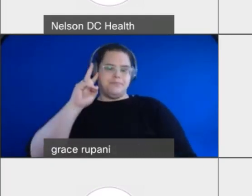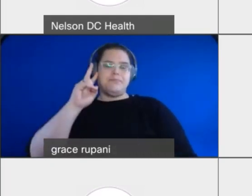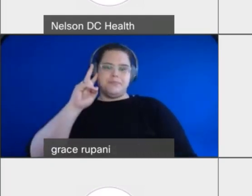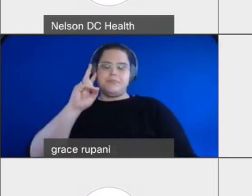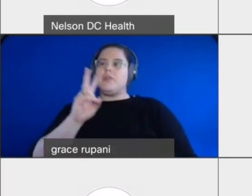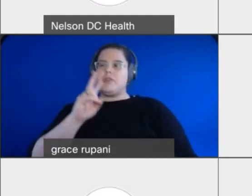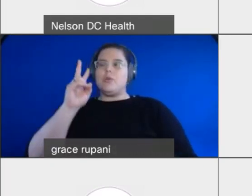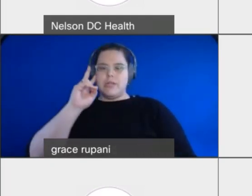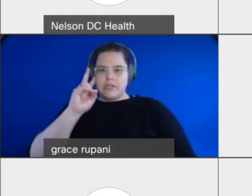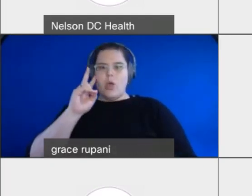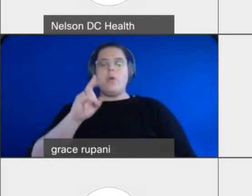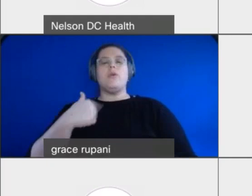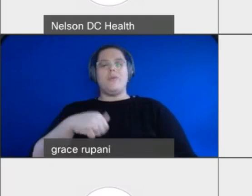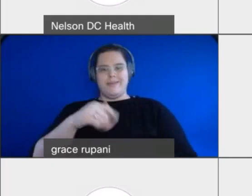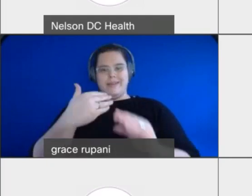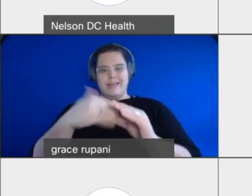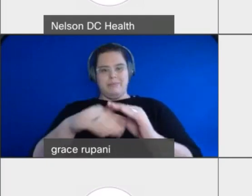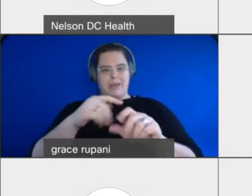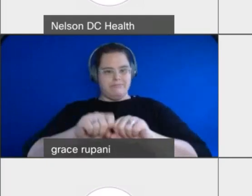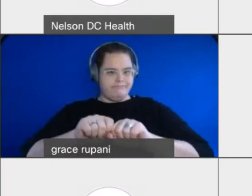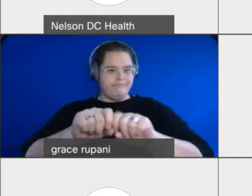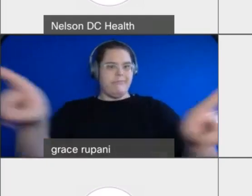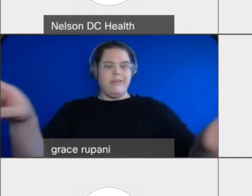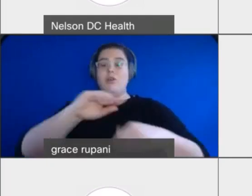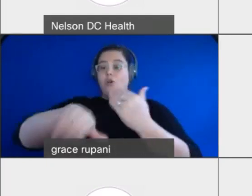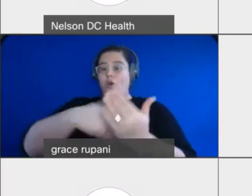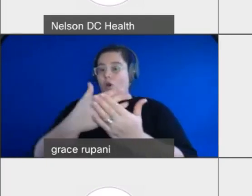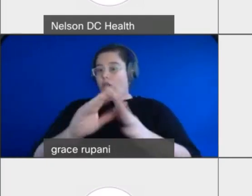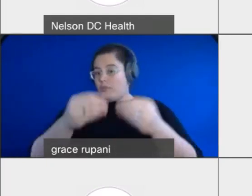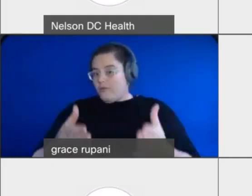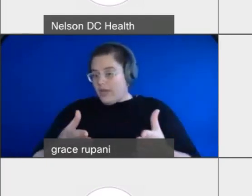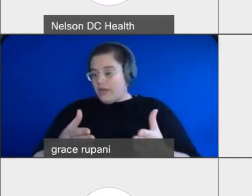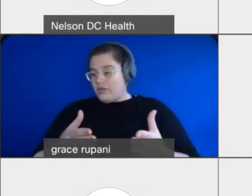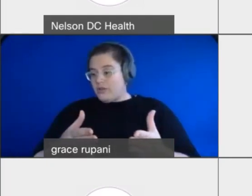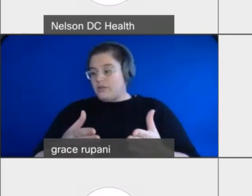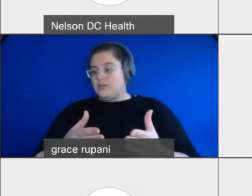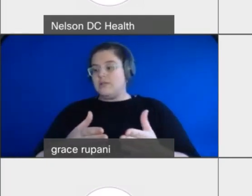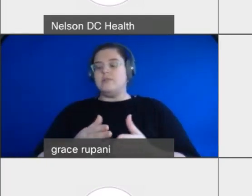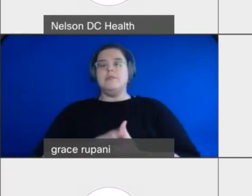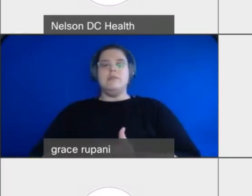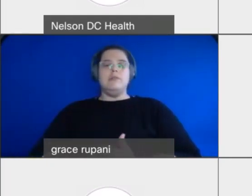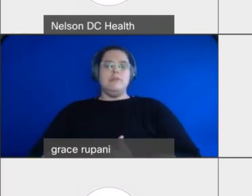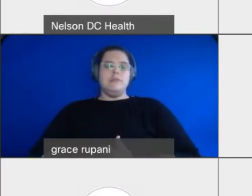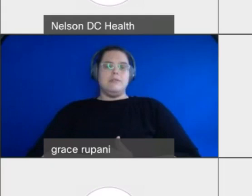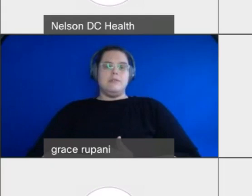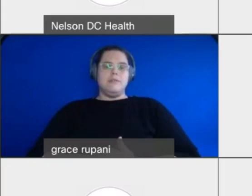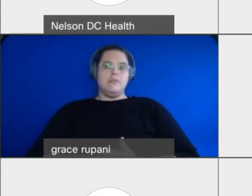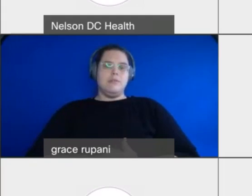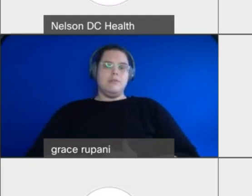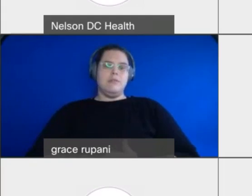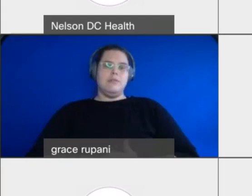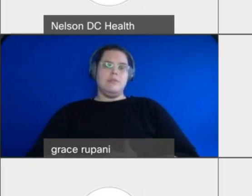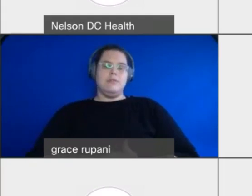we sent out communication to all of our providers who have people in